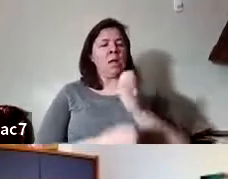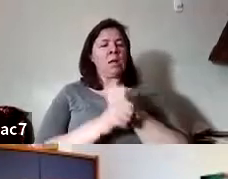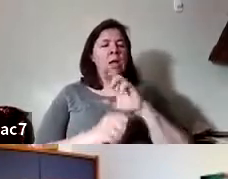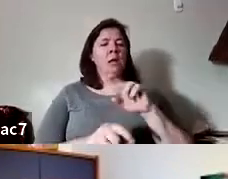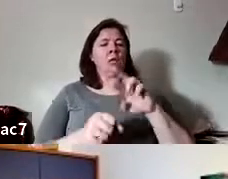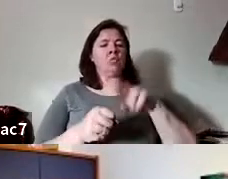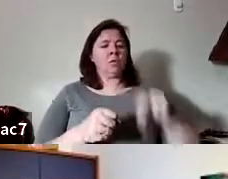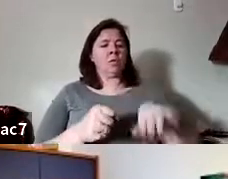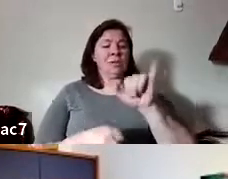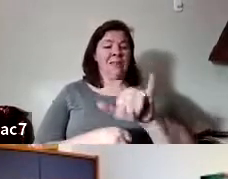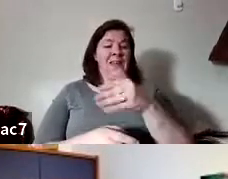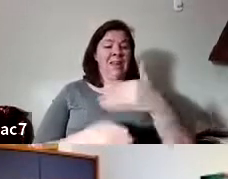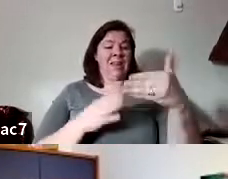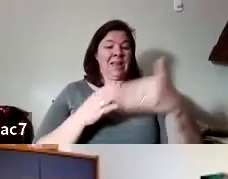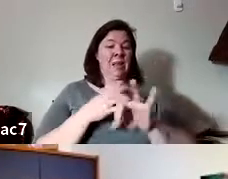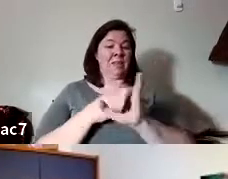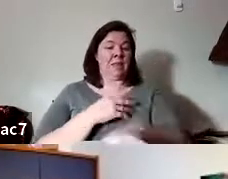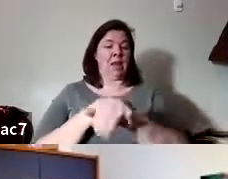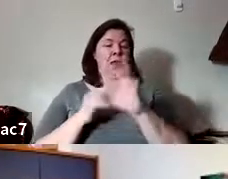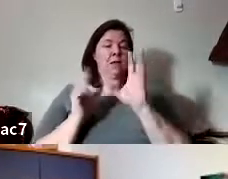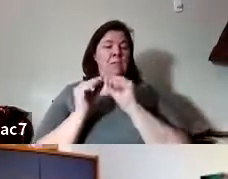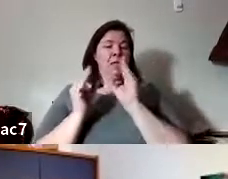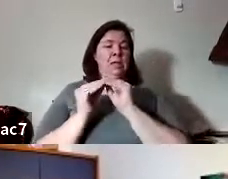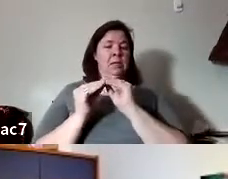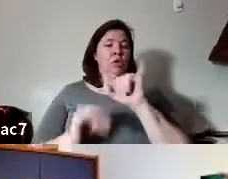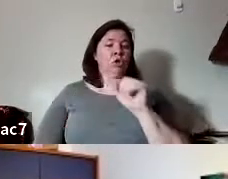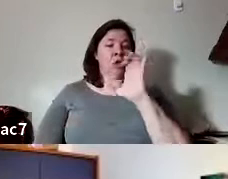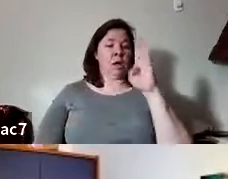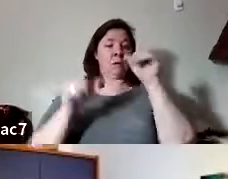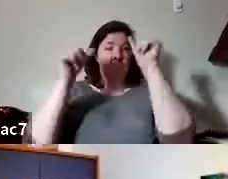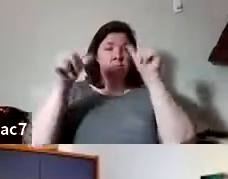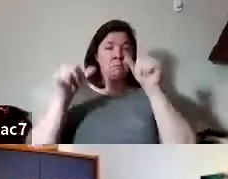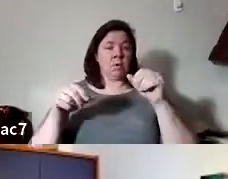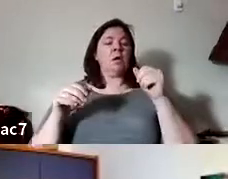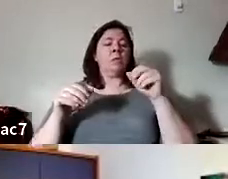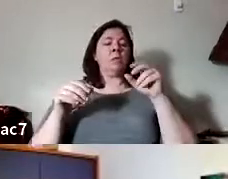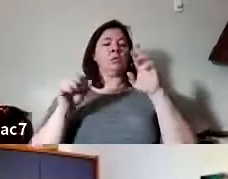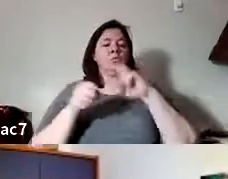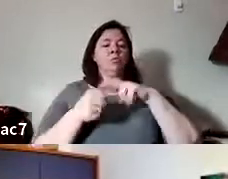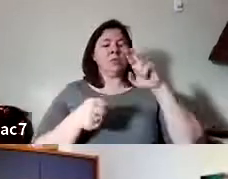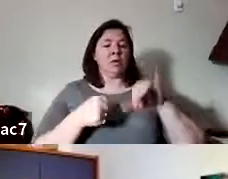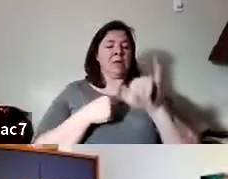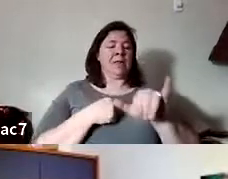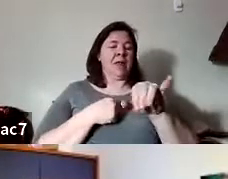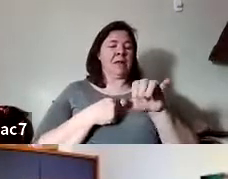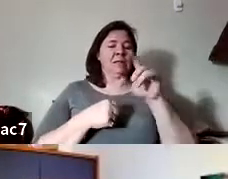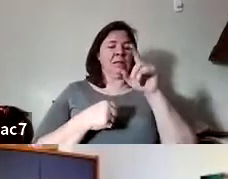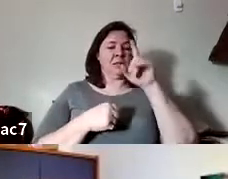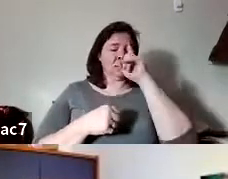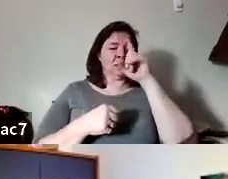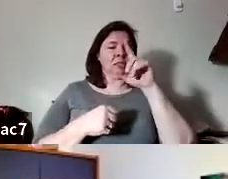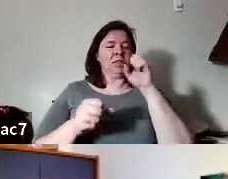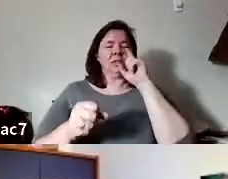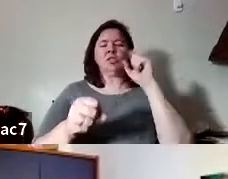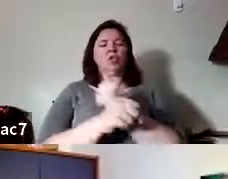that at the end of the meeting. I love it when Jacob gives those results, which is awesome. So yes, if you're brave enough, do a Facebook